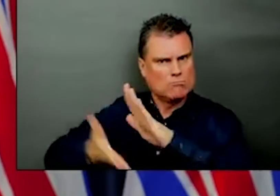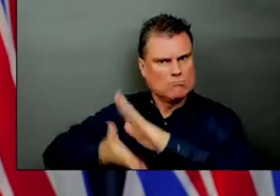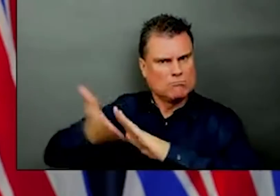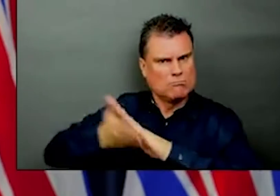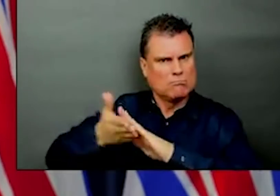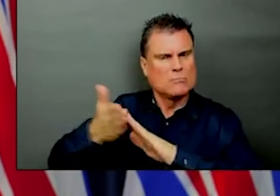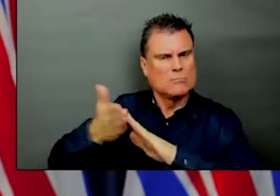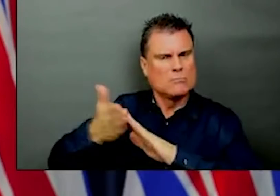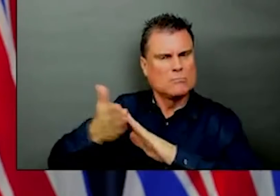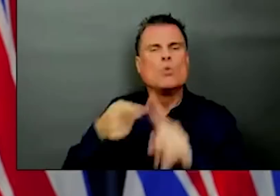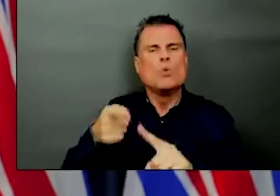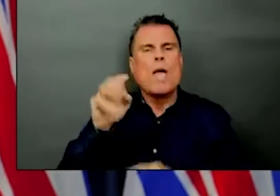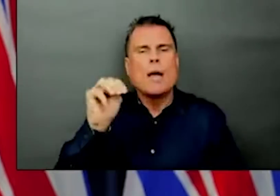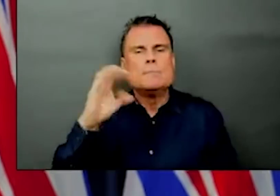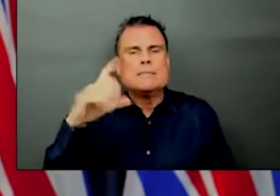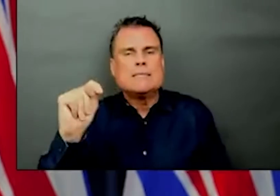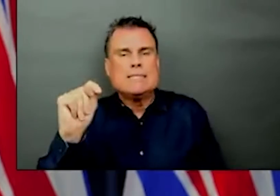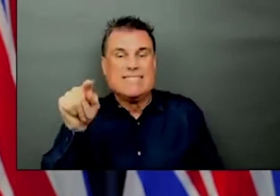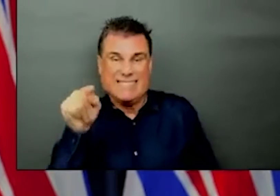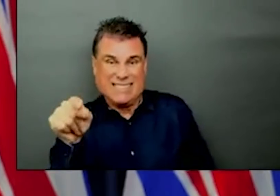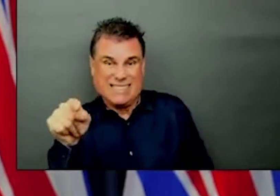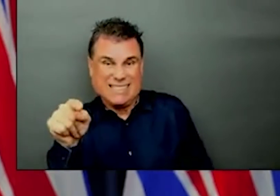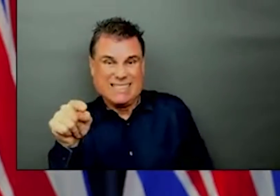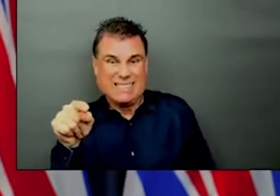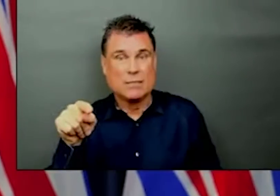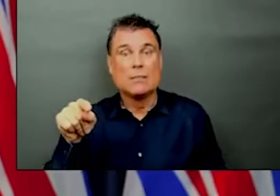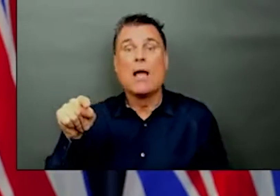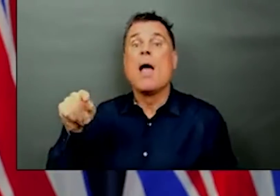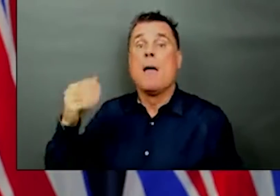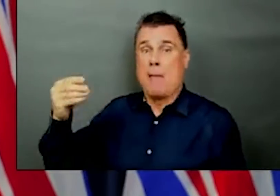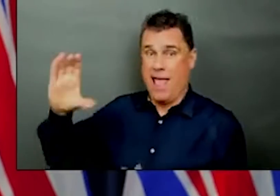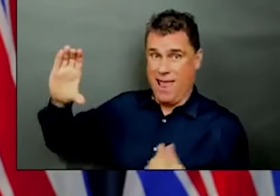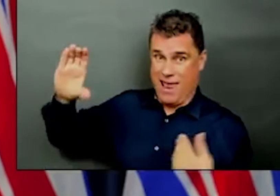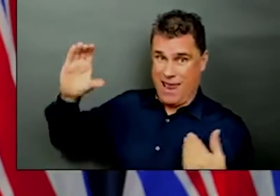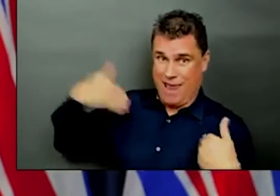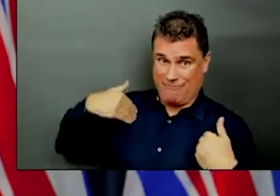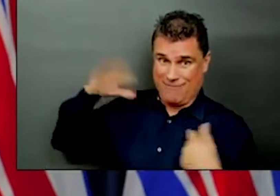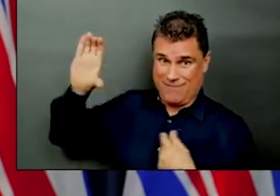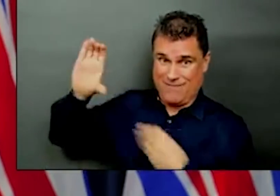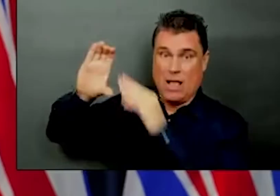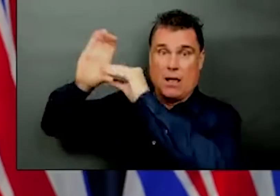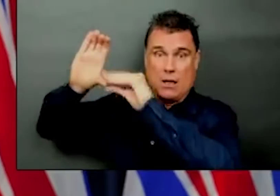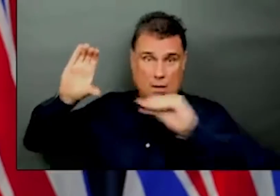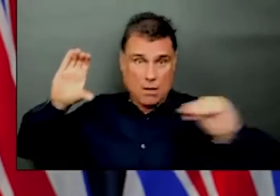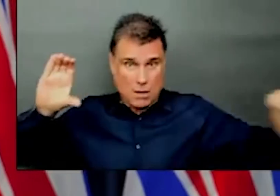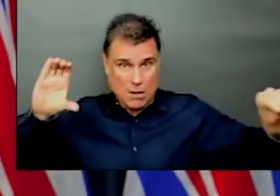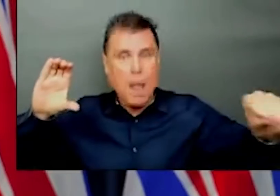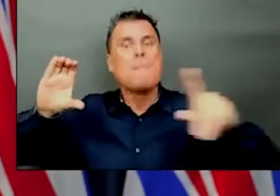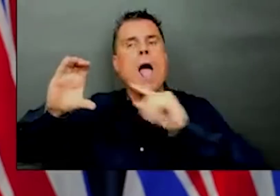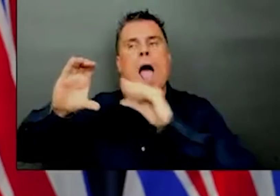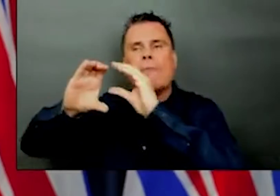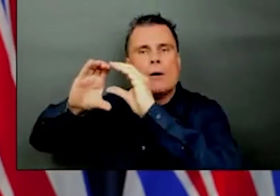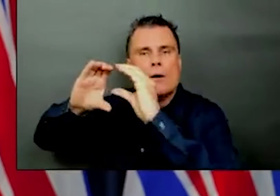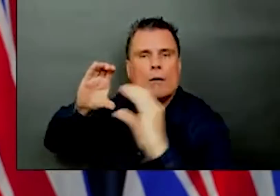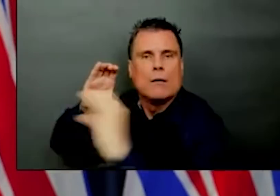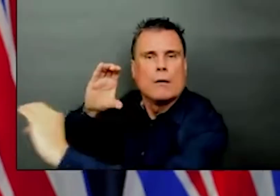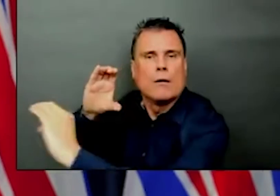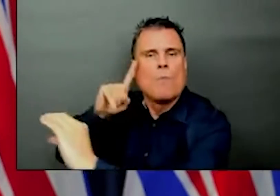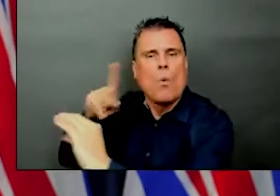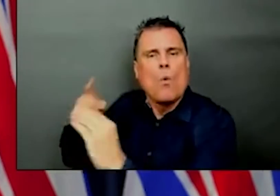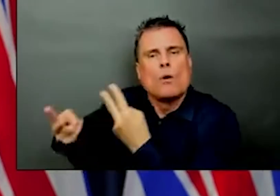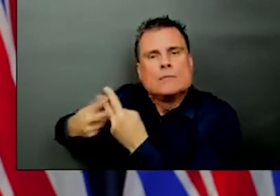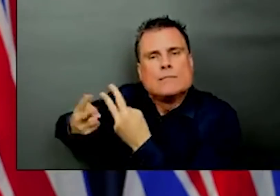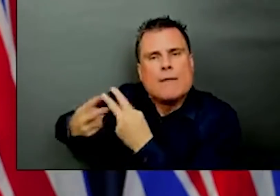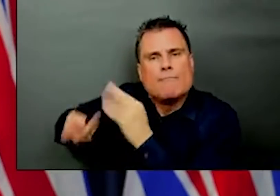by giving this money away, is ICBC still able to put capital reserves aside in the amount that it says it needs to?